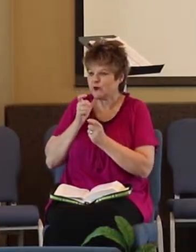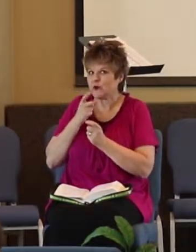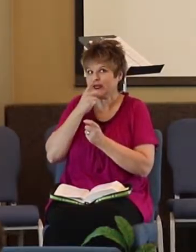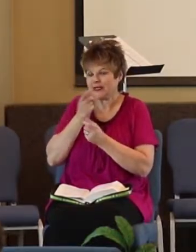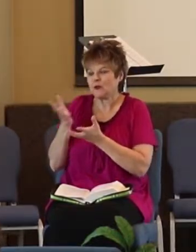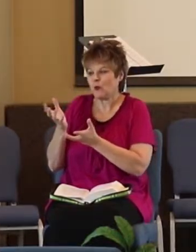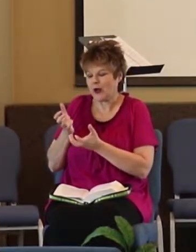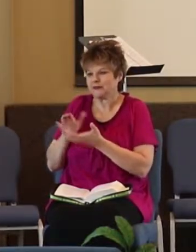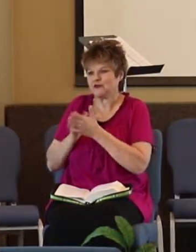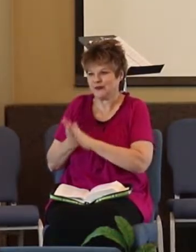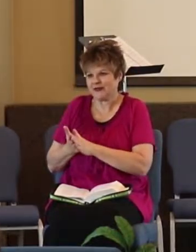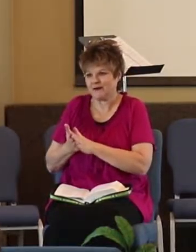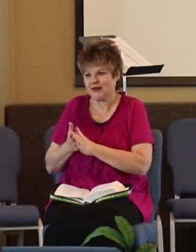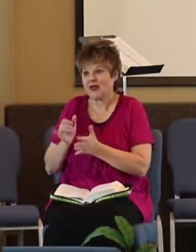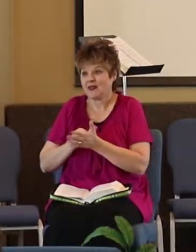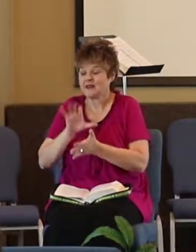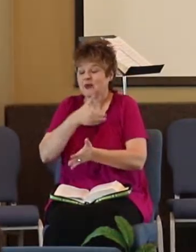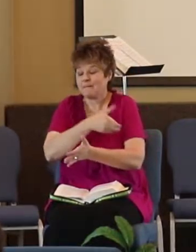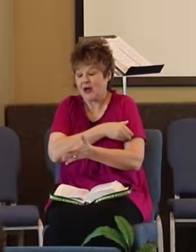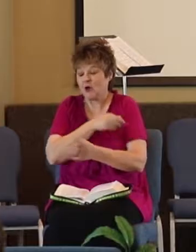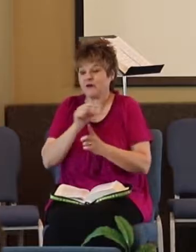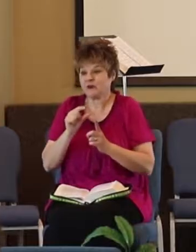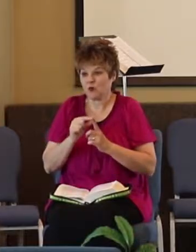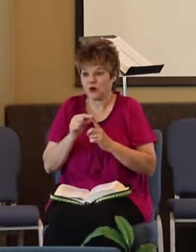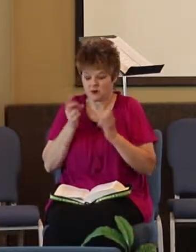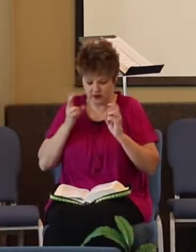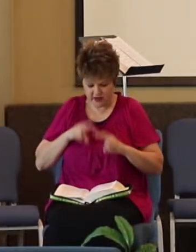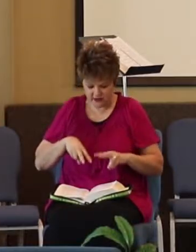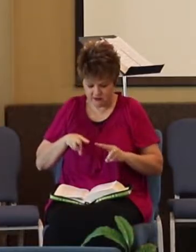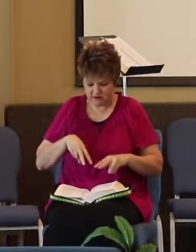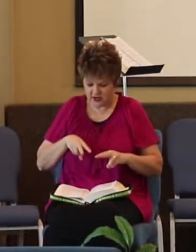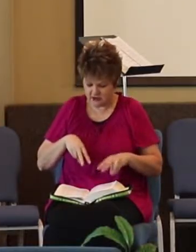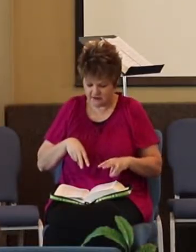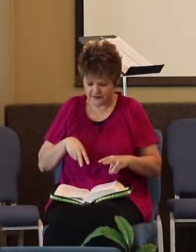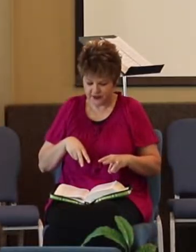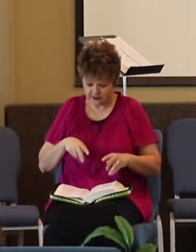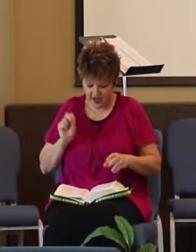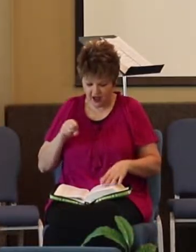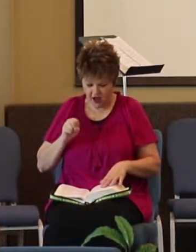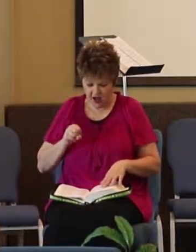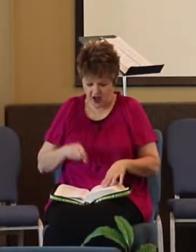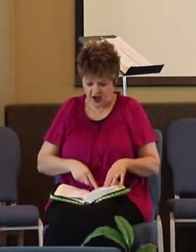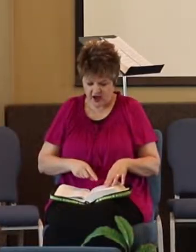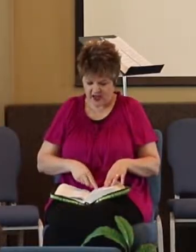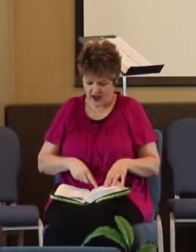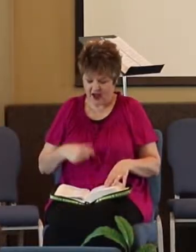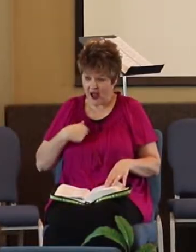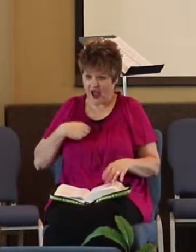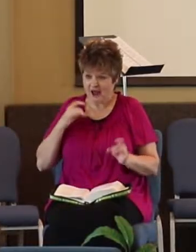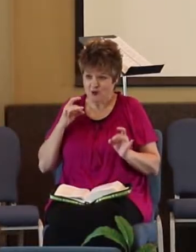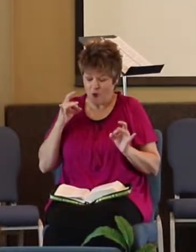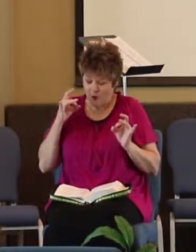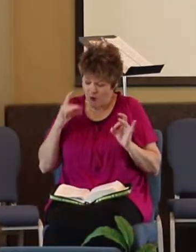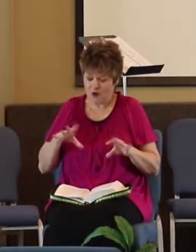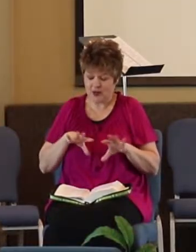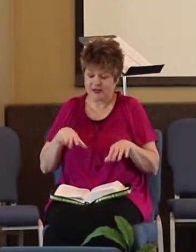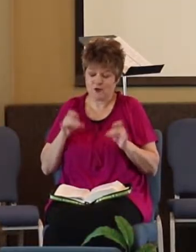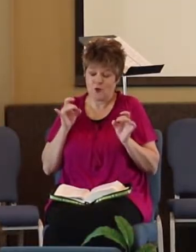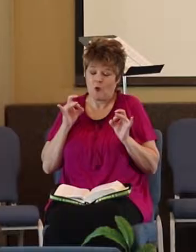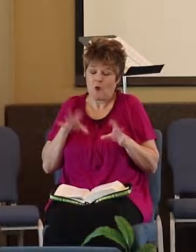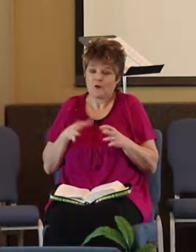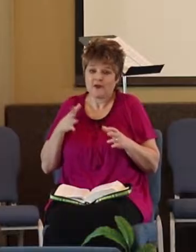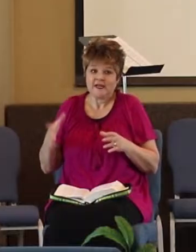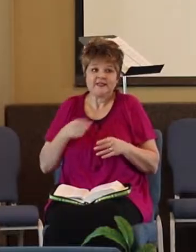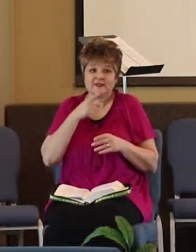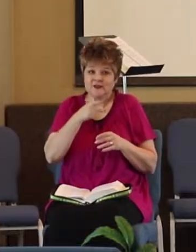And that's where the power of the word comes. When we look at God's word and we say, yeah, I'm horrible. I do horrible things.